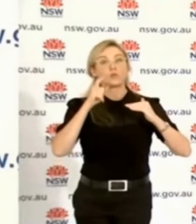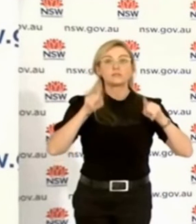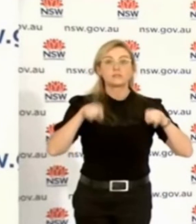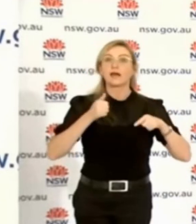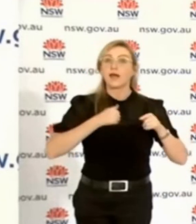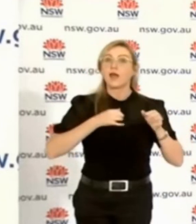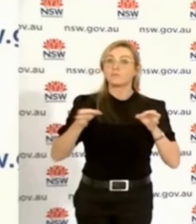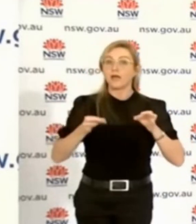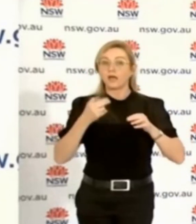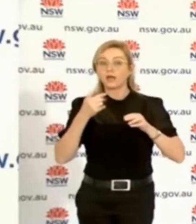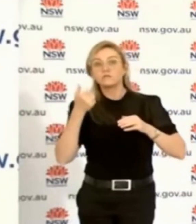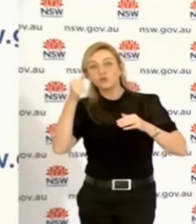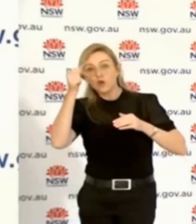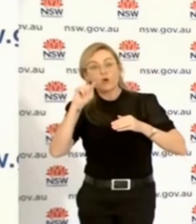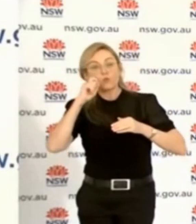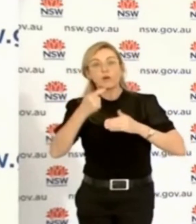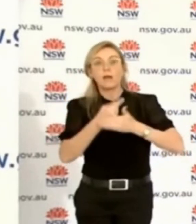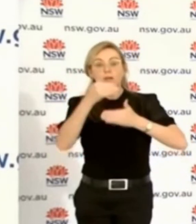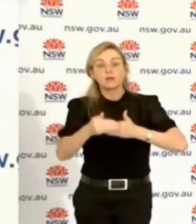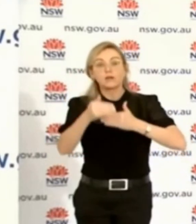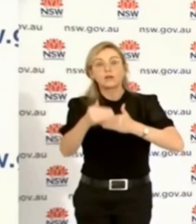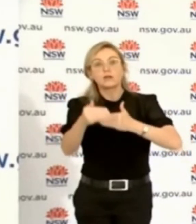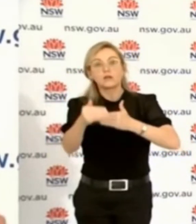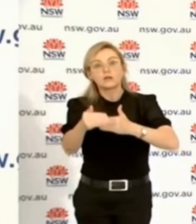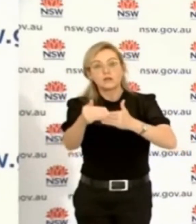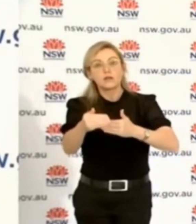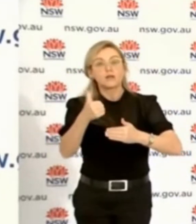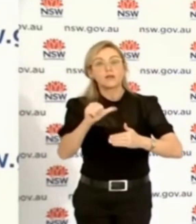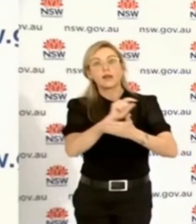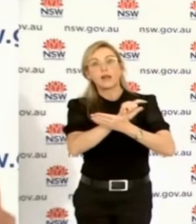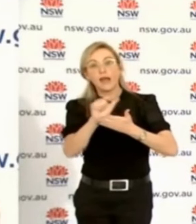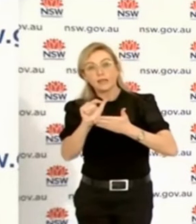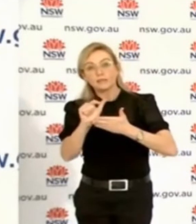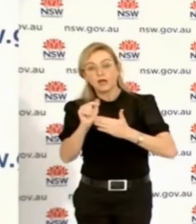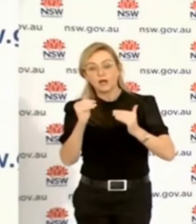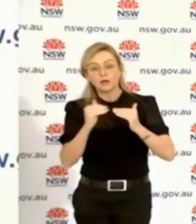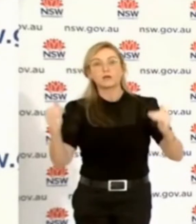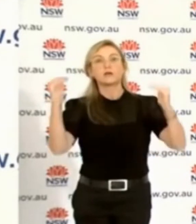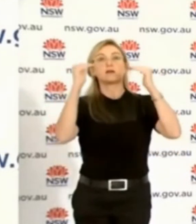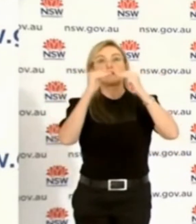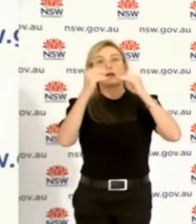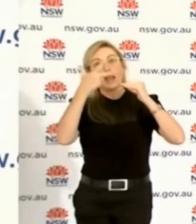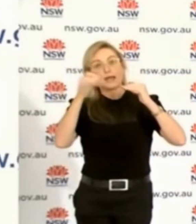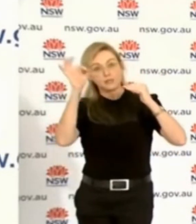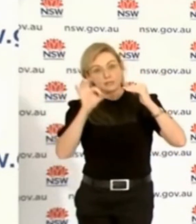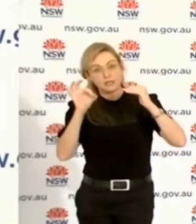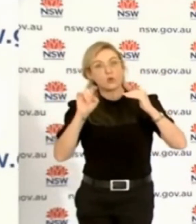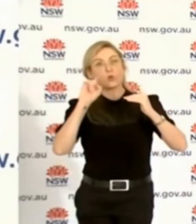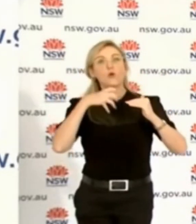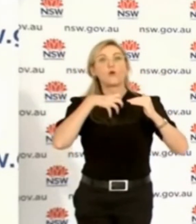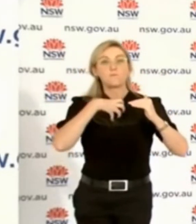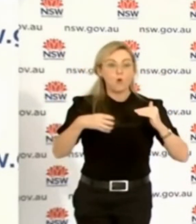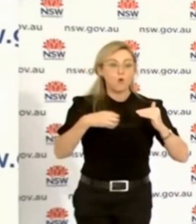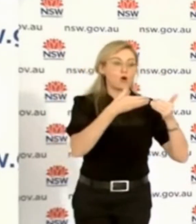health advice in making determinations, and we'll have more to say at a later date around 80%.